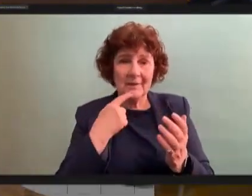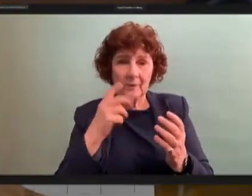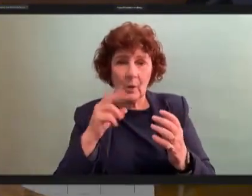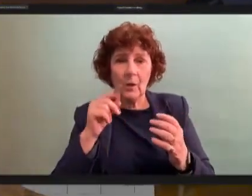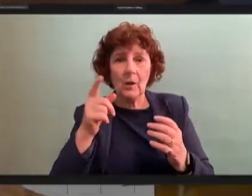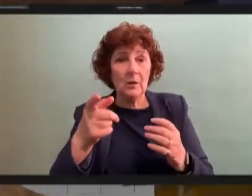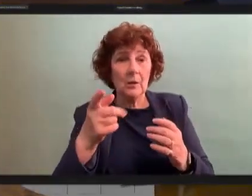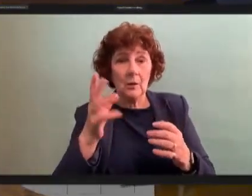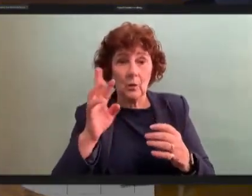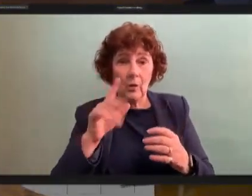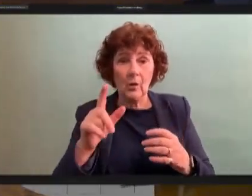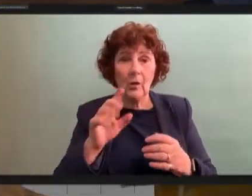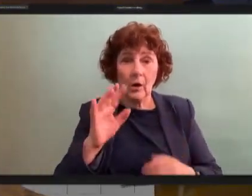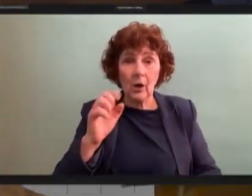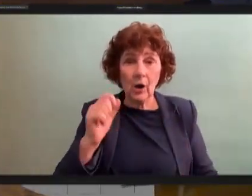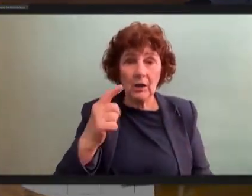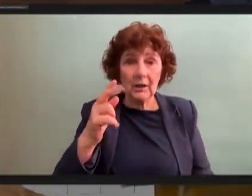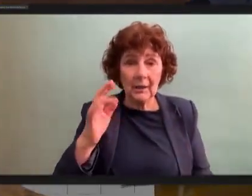Coghill.